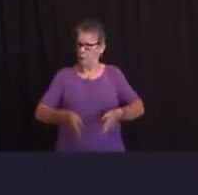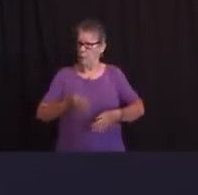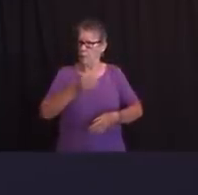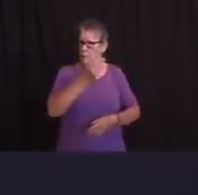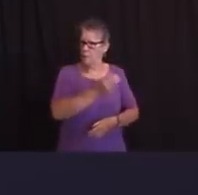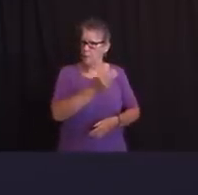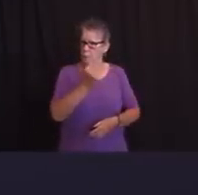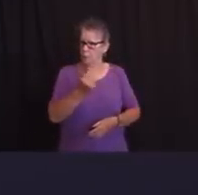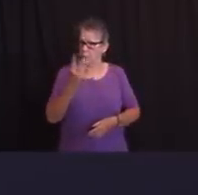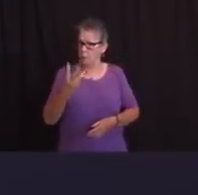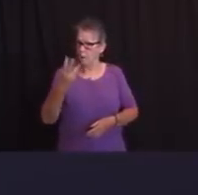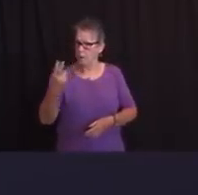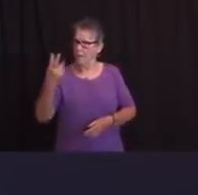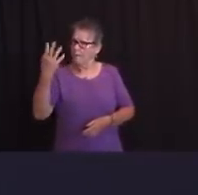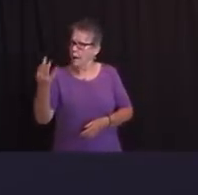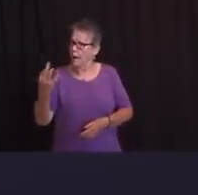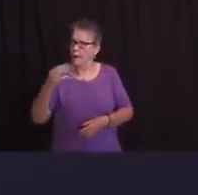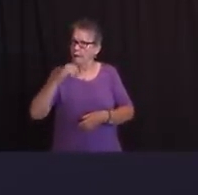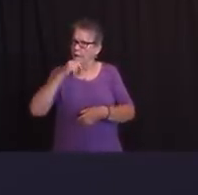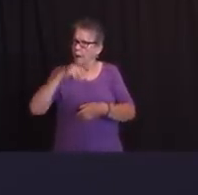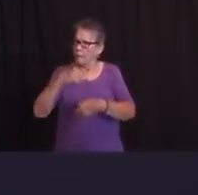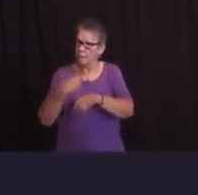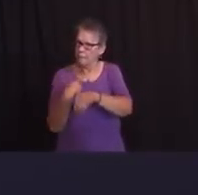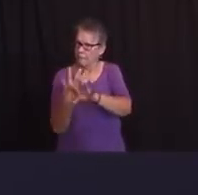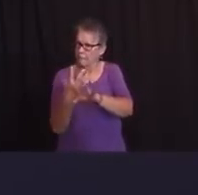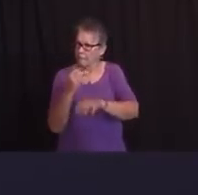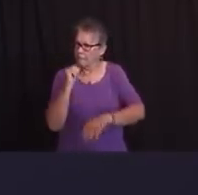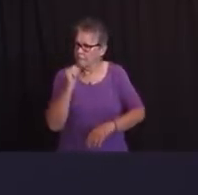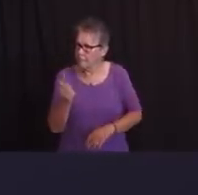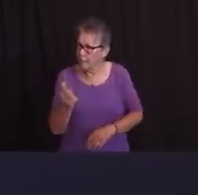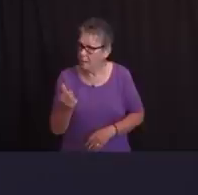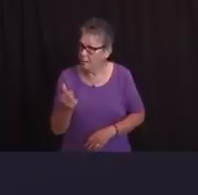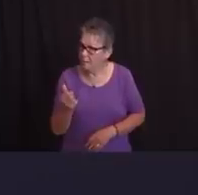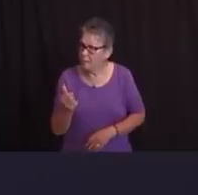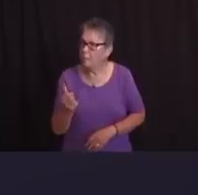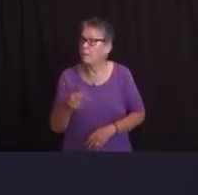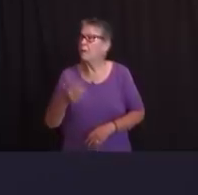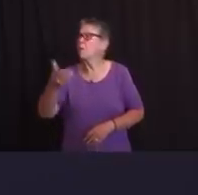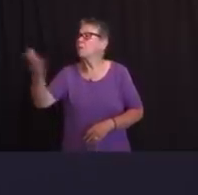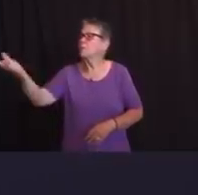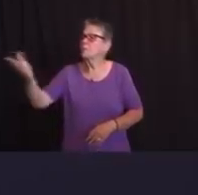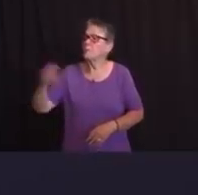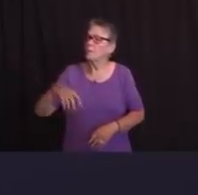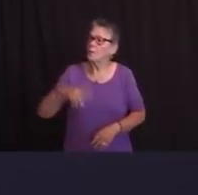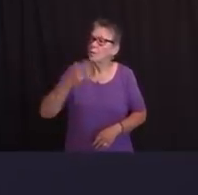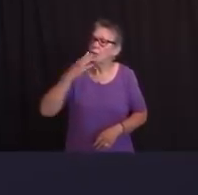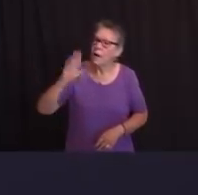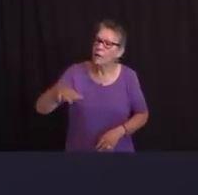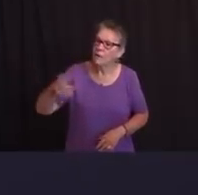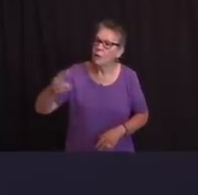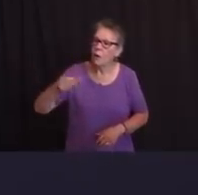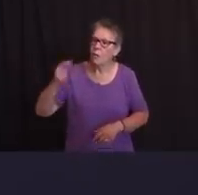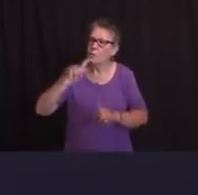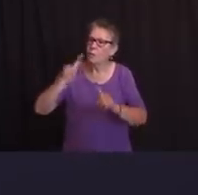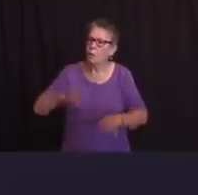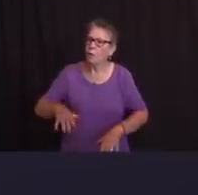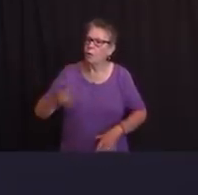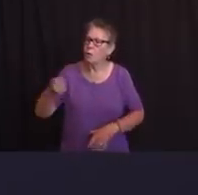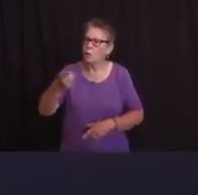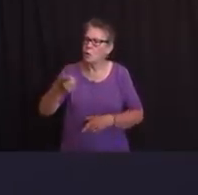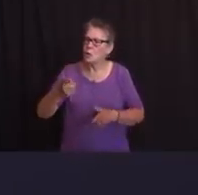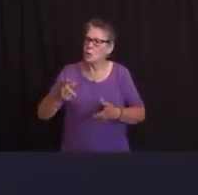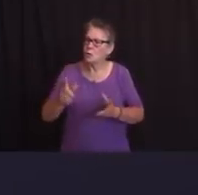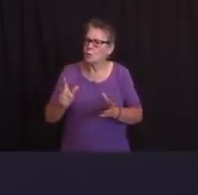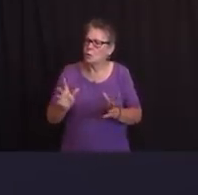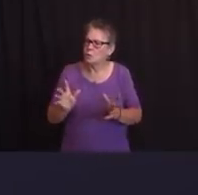Okay. Daniel, good afternoon. Hi, Governor. Good afternoon. So you had been pushing to fully vaccinate 70% of the adult